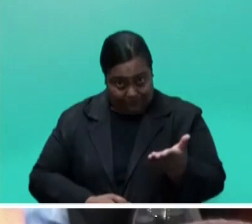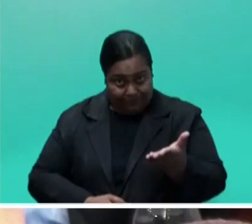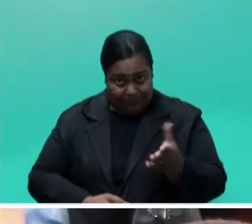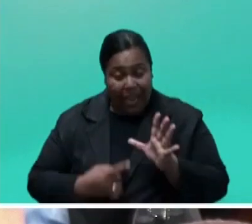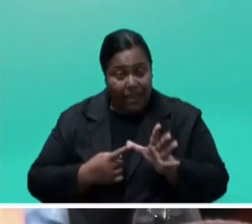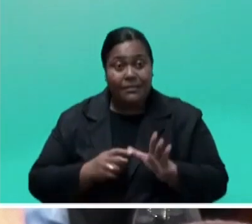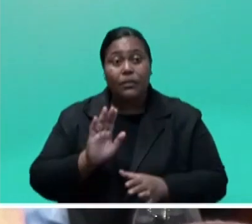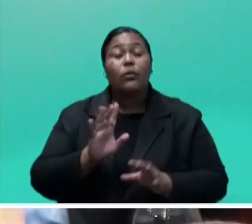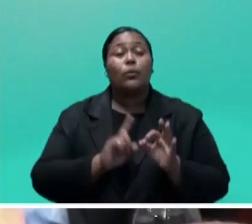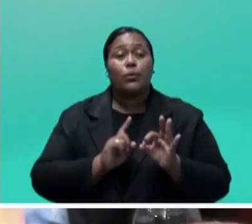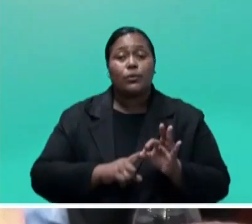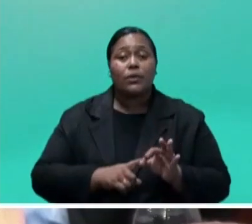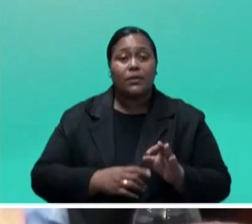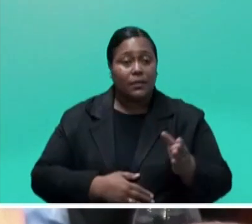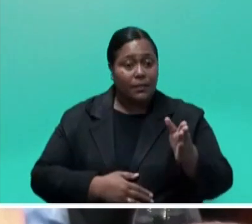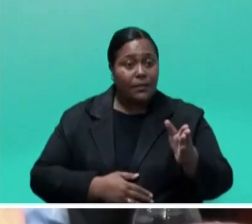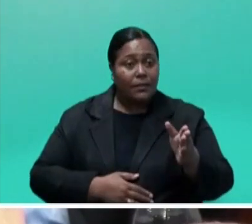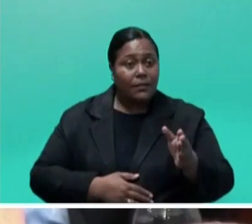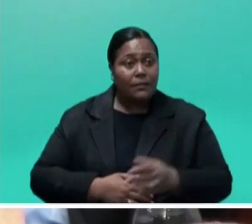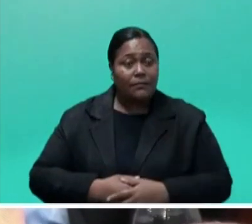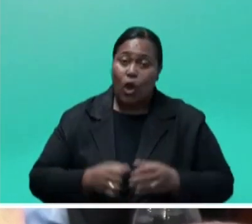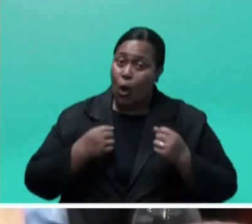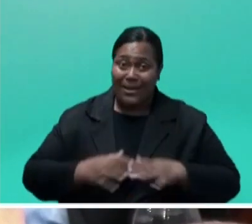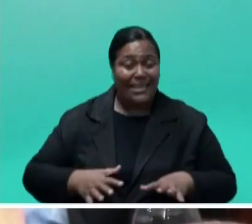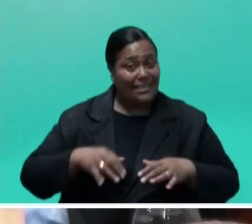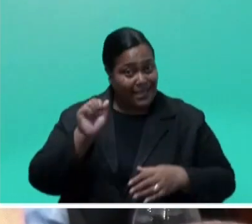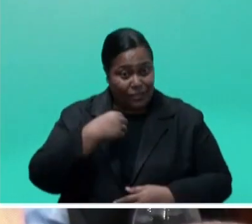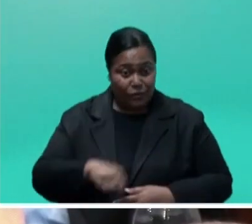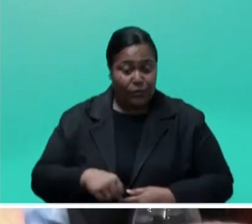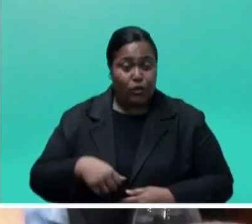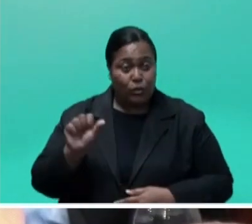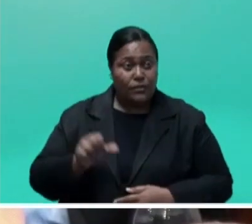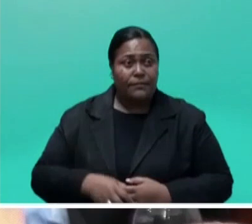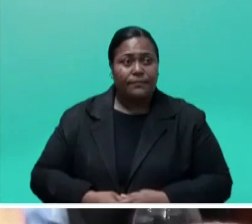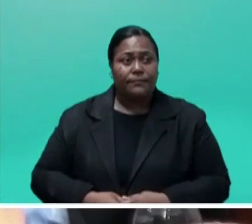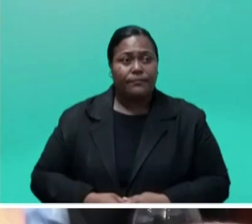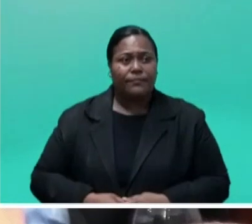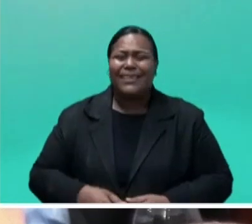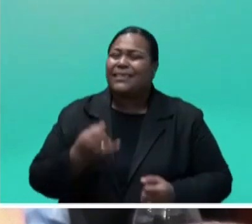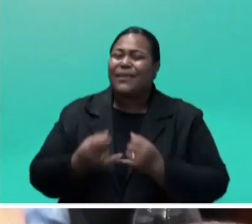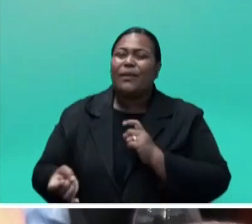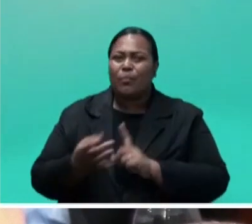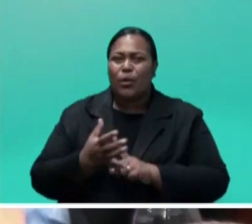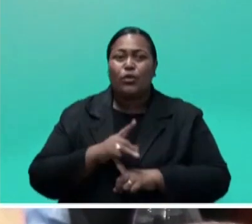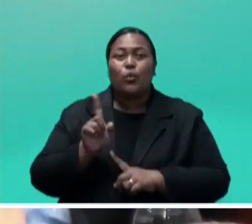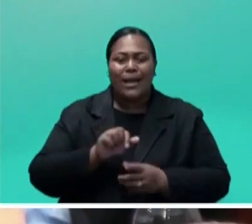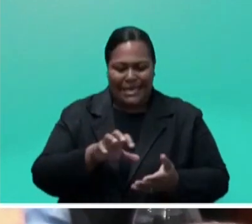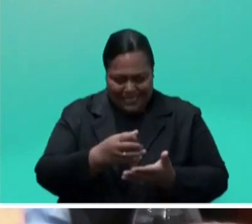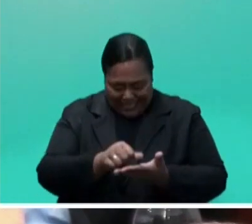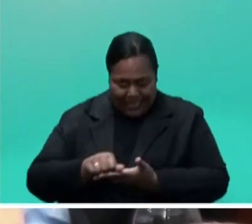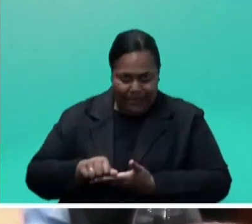your question, Honourable Pramila, in terms of whether it's completely being used. It's essential, Honourable Speaker, to reserve sufficient